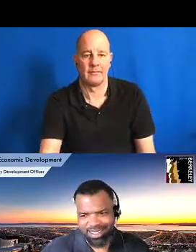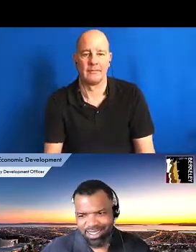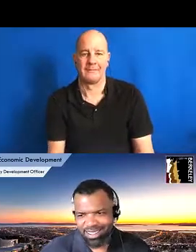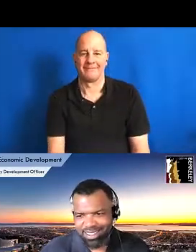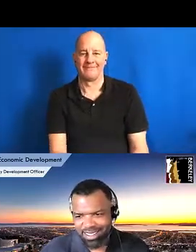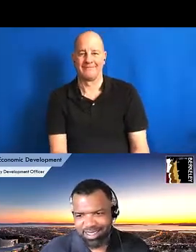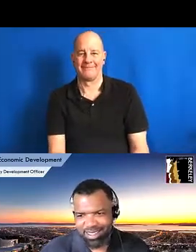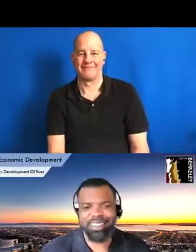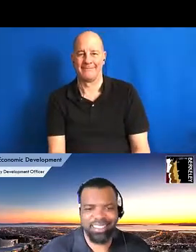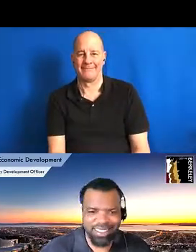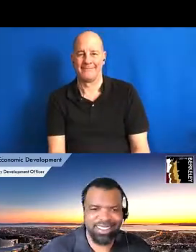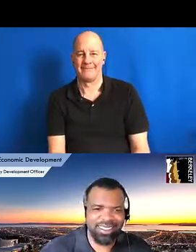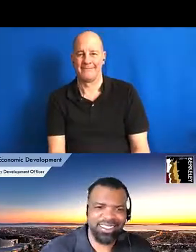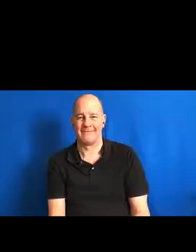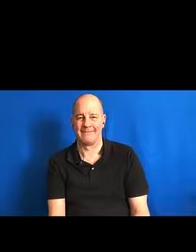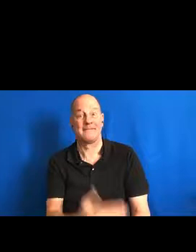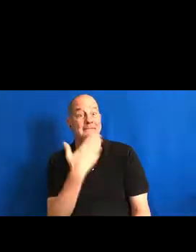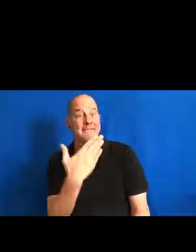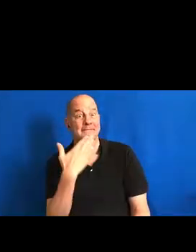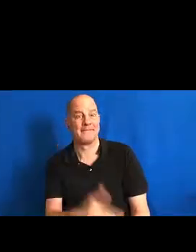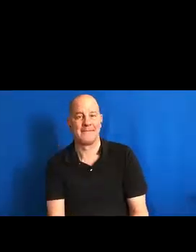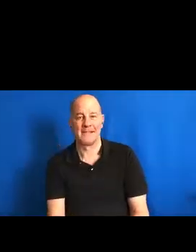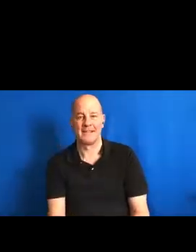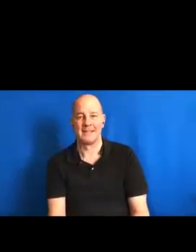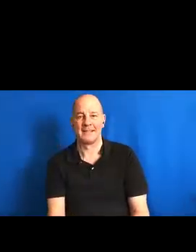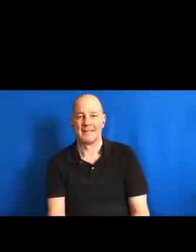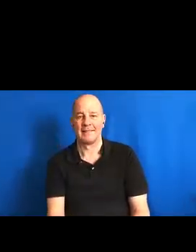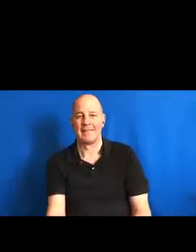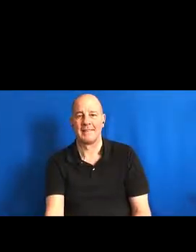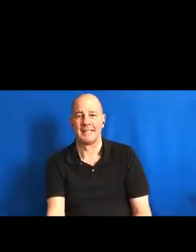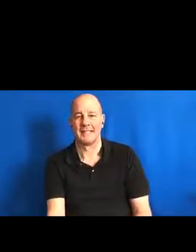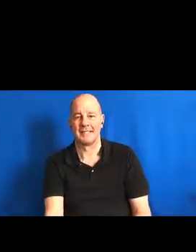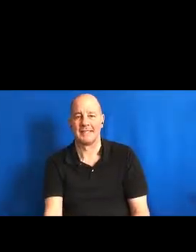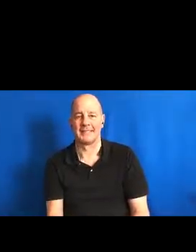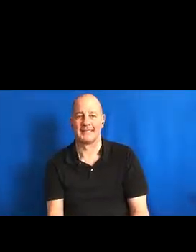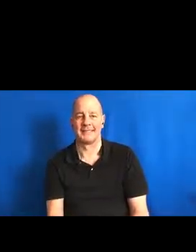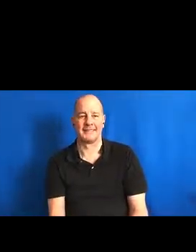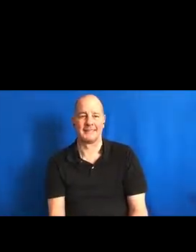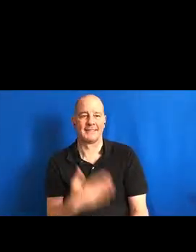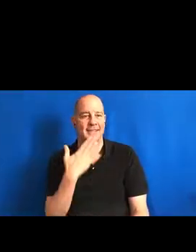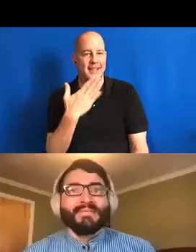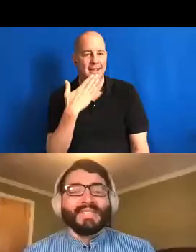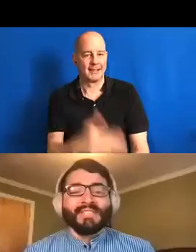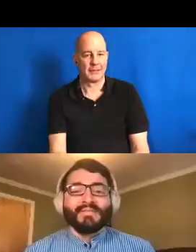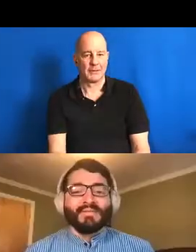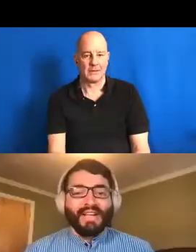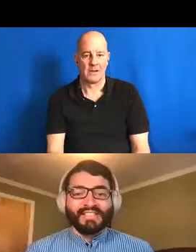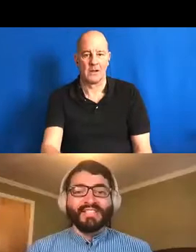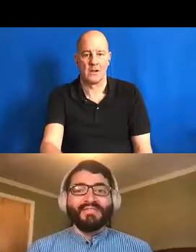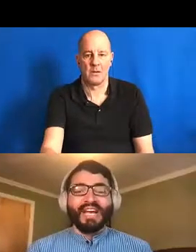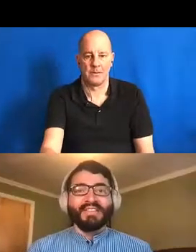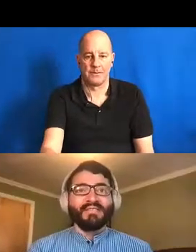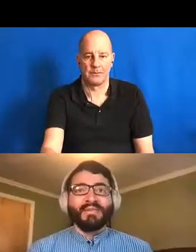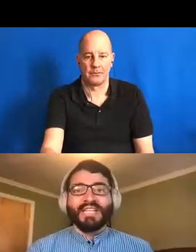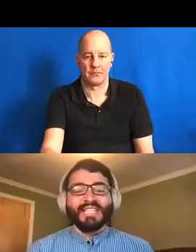Thank you. No, I appreciate that. Thank you, Kieran. Really appreciate it. It's